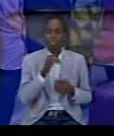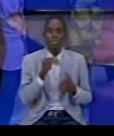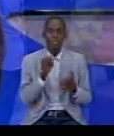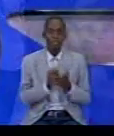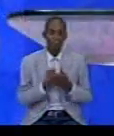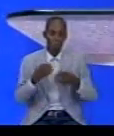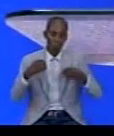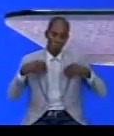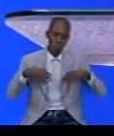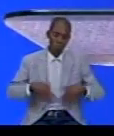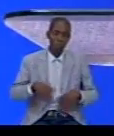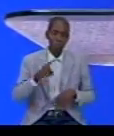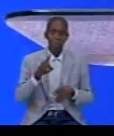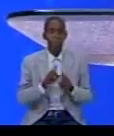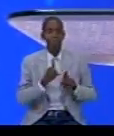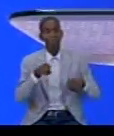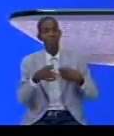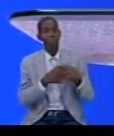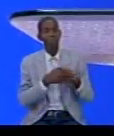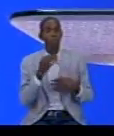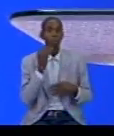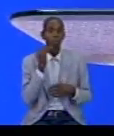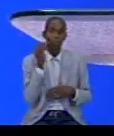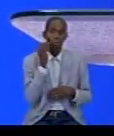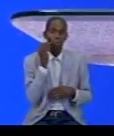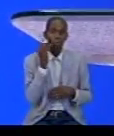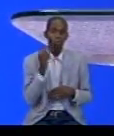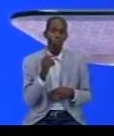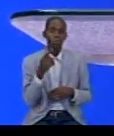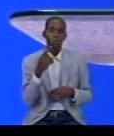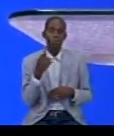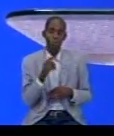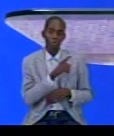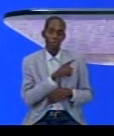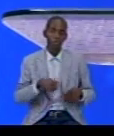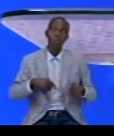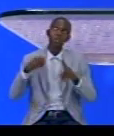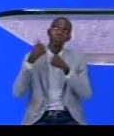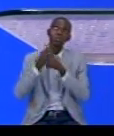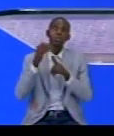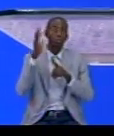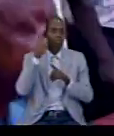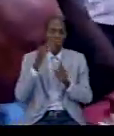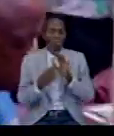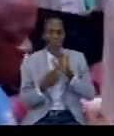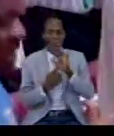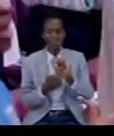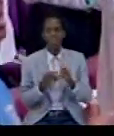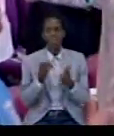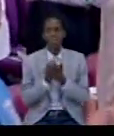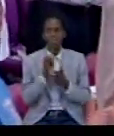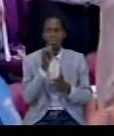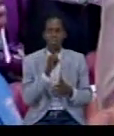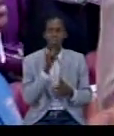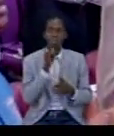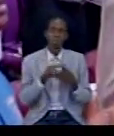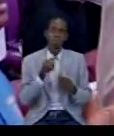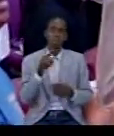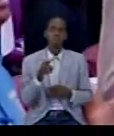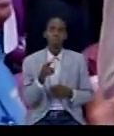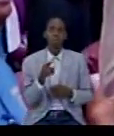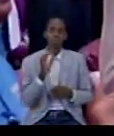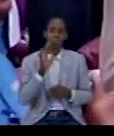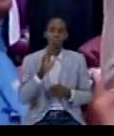you as you go back home, the Lord himself will reveal that secret. Amen.